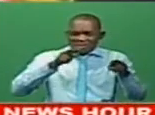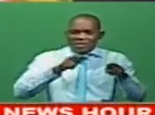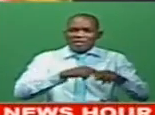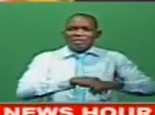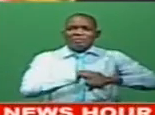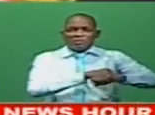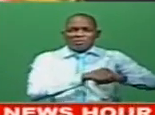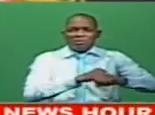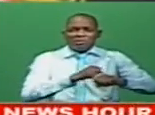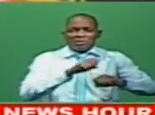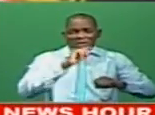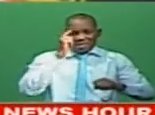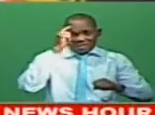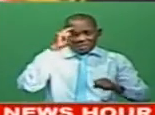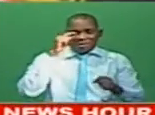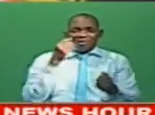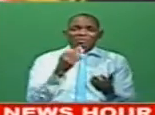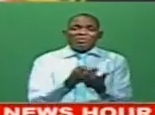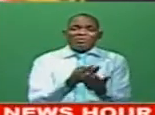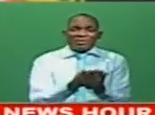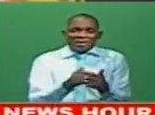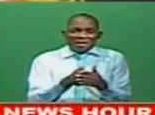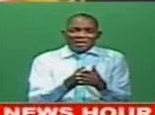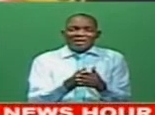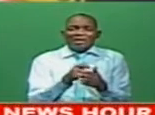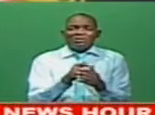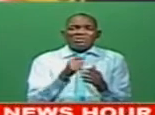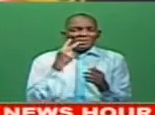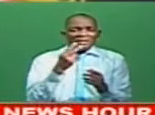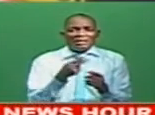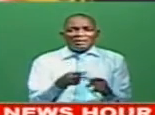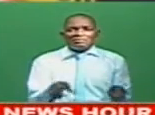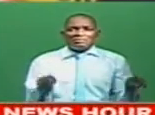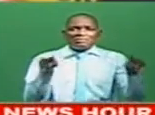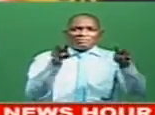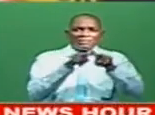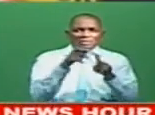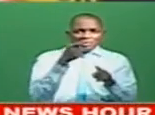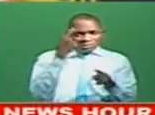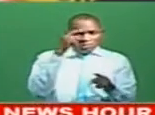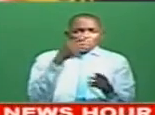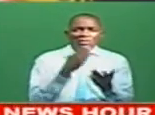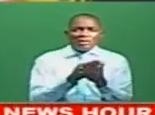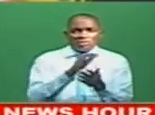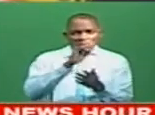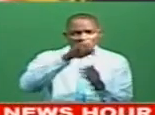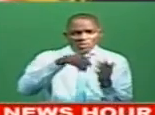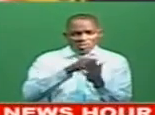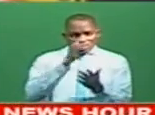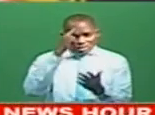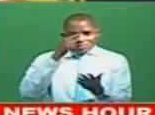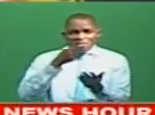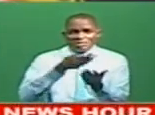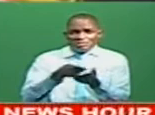protect the public purse by guaranteeing value for money in all public transactions and